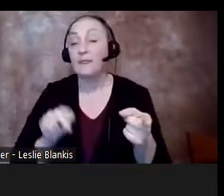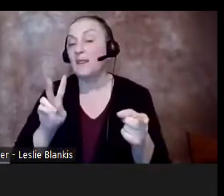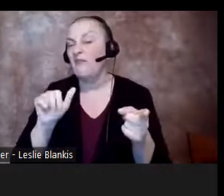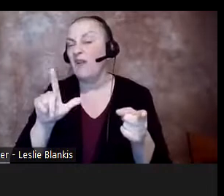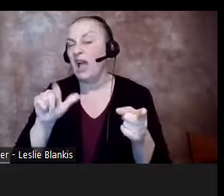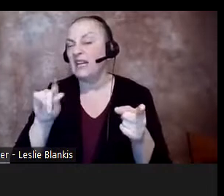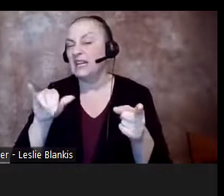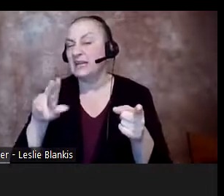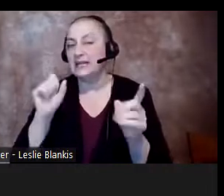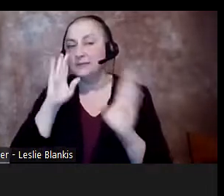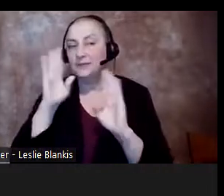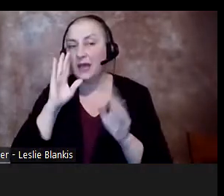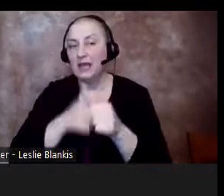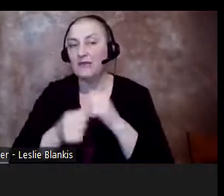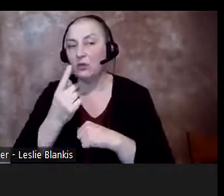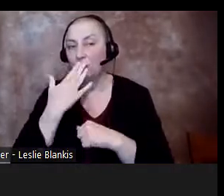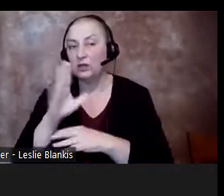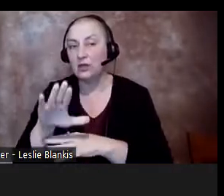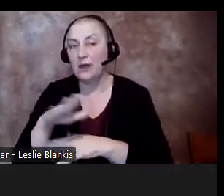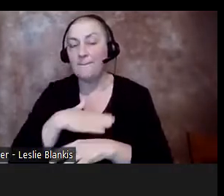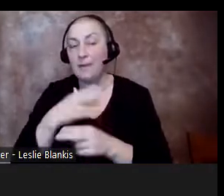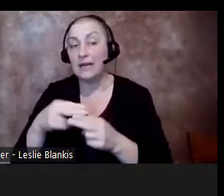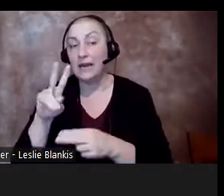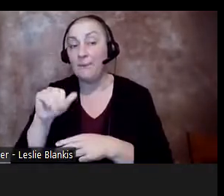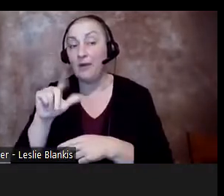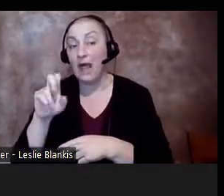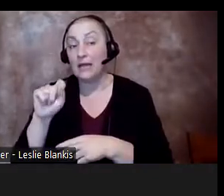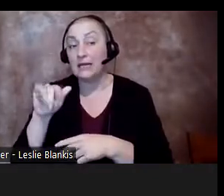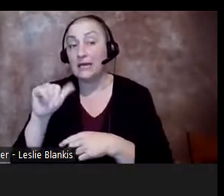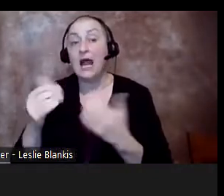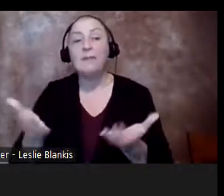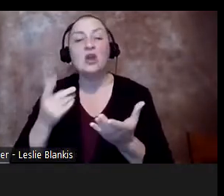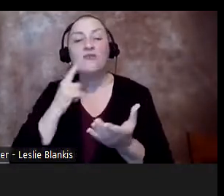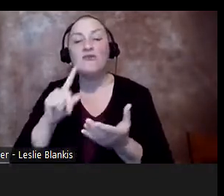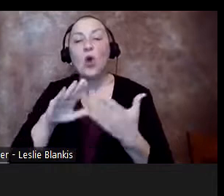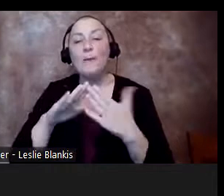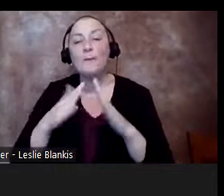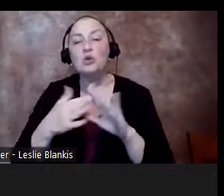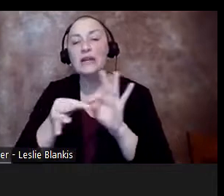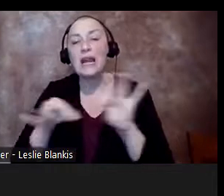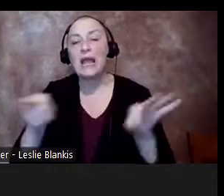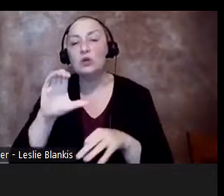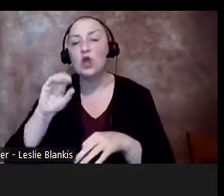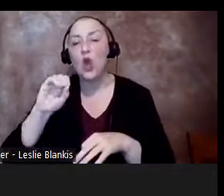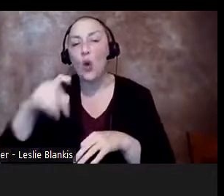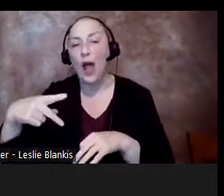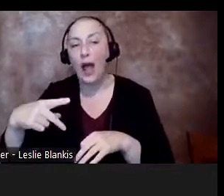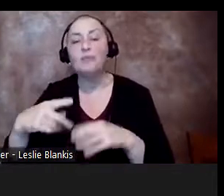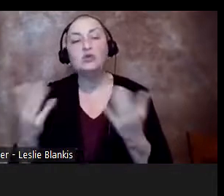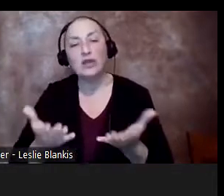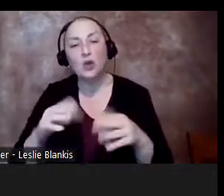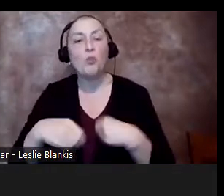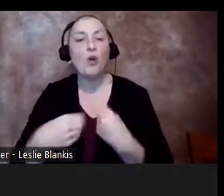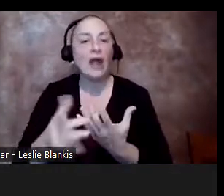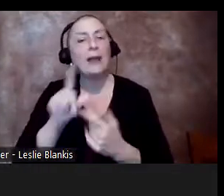Hi, everyone. Good afternoon. My name is Valentina, and I'm here on behalf of Community Language Co-op, here to provide and can guarantee your commitment